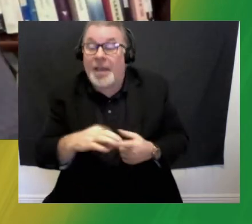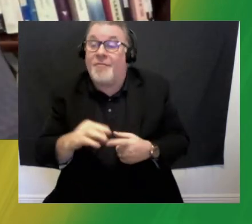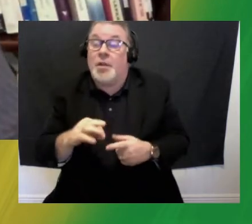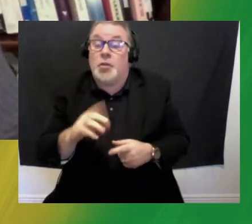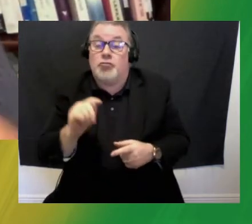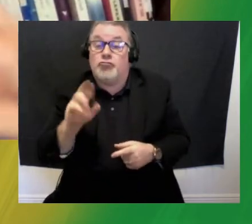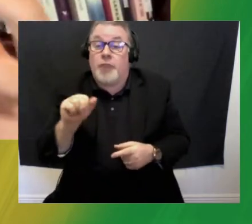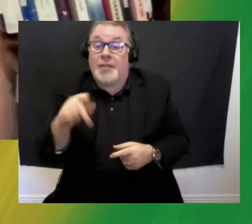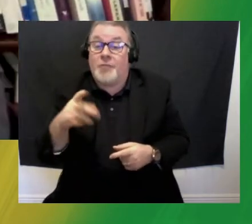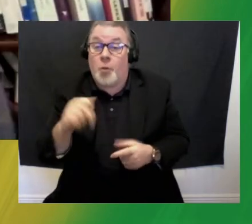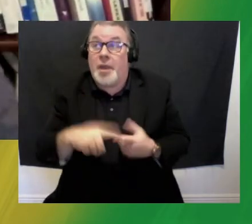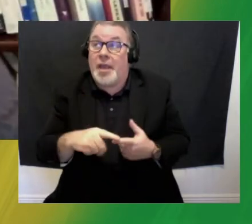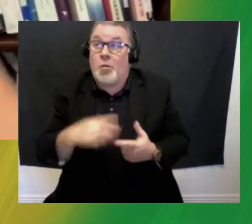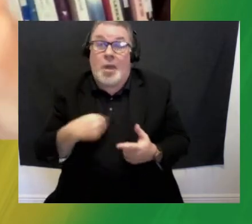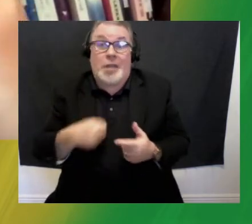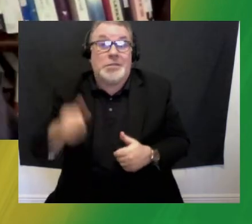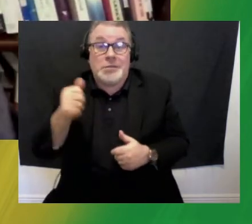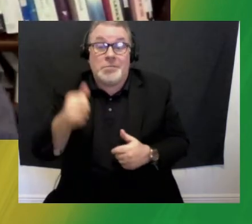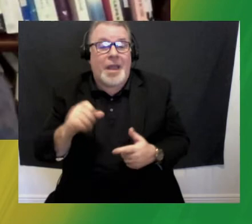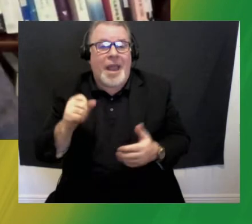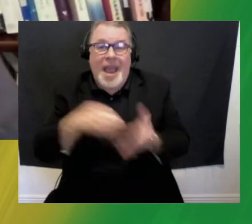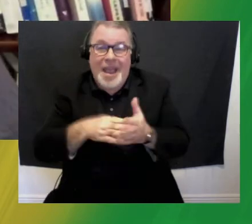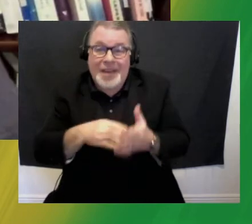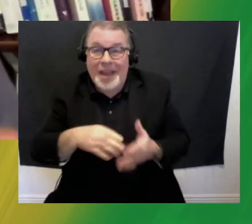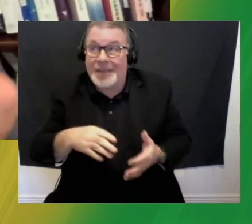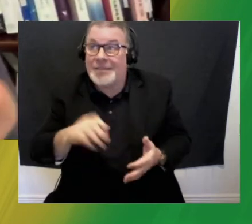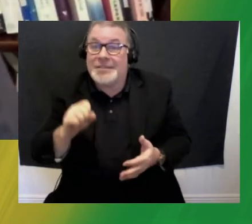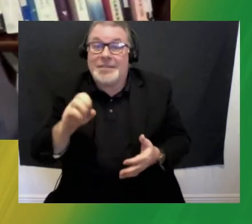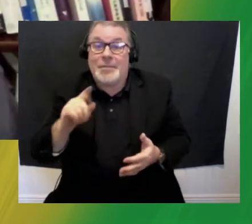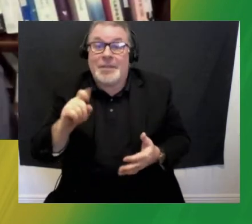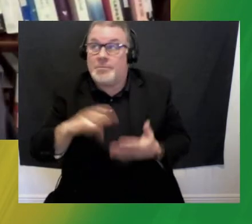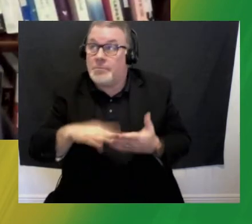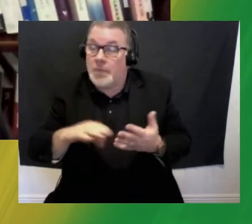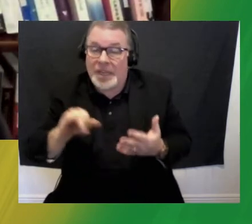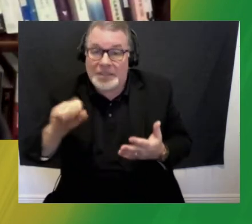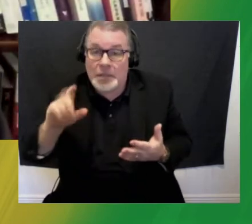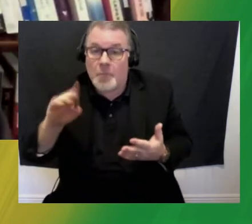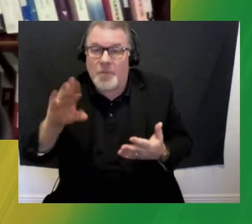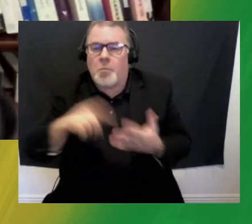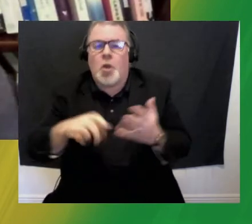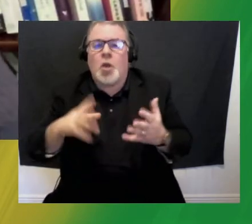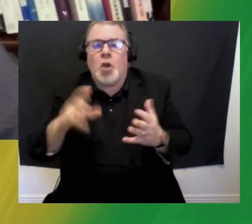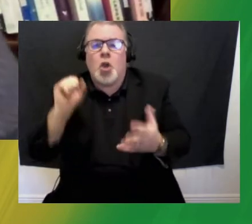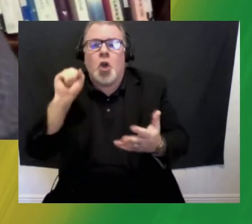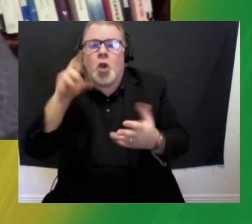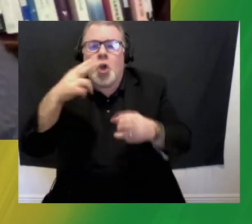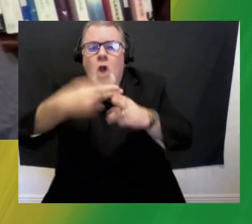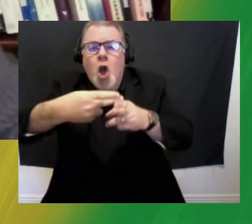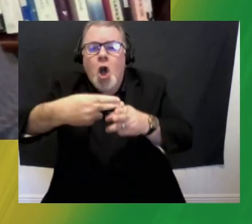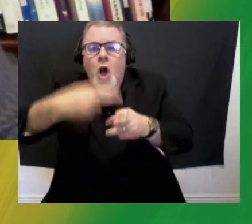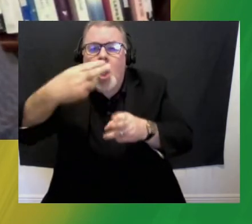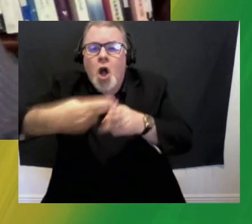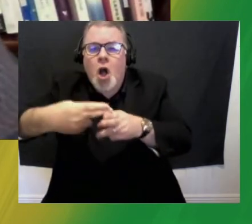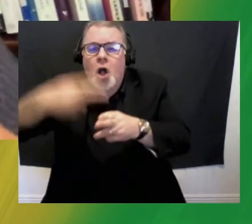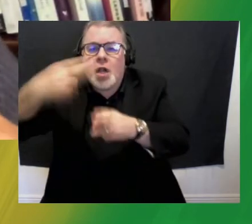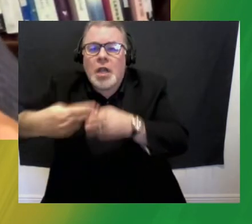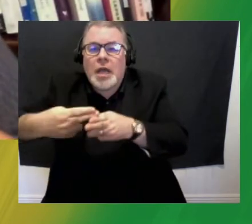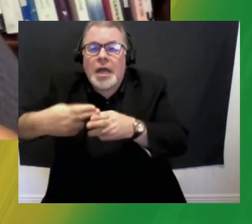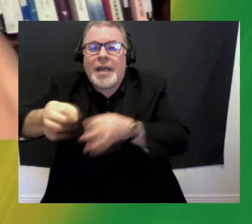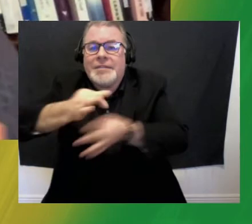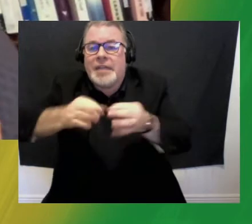that. If you're at risk from anti-Semitism, Islamophobia, whatever it is, call it out instead of using this language